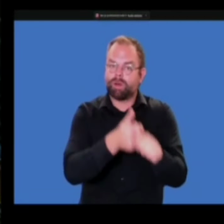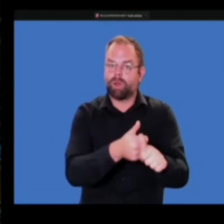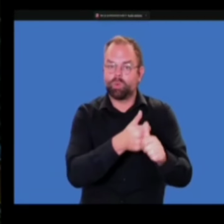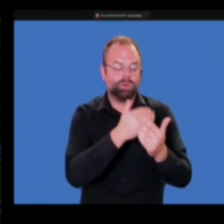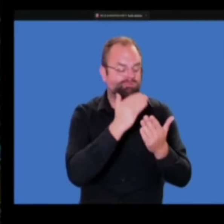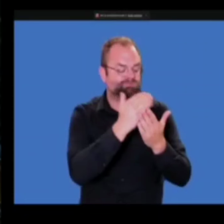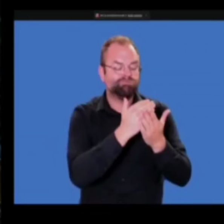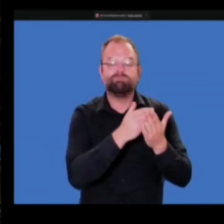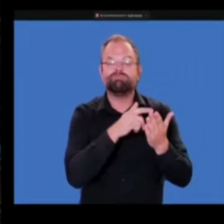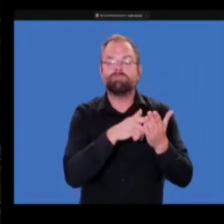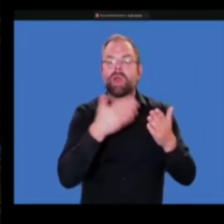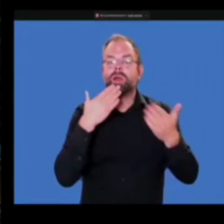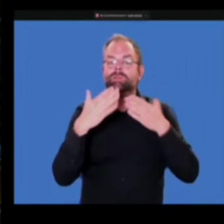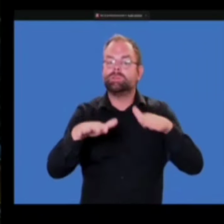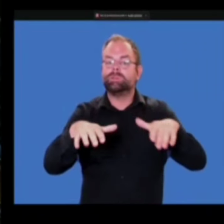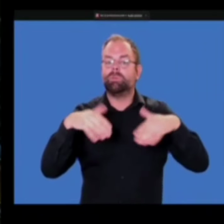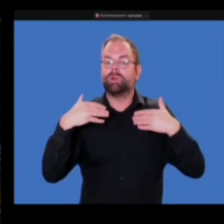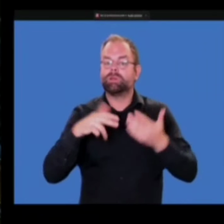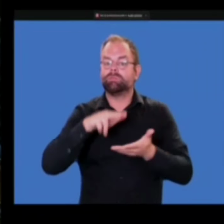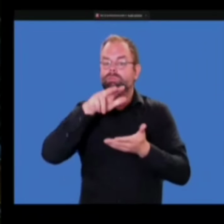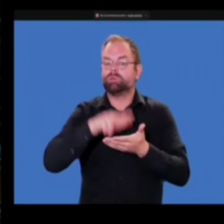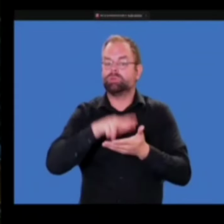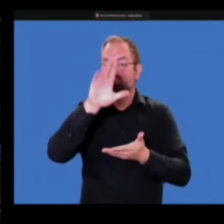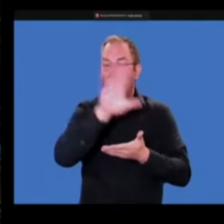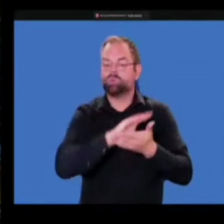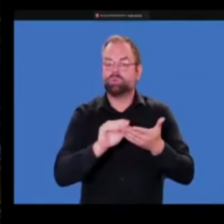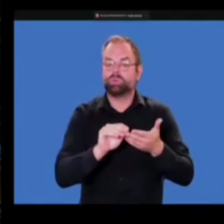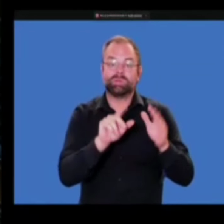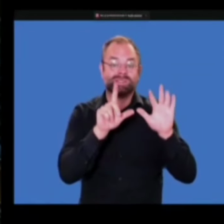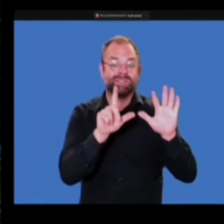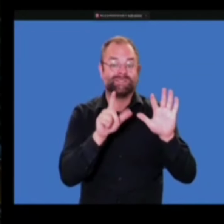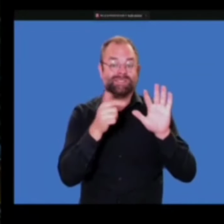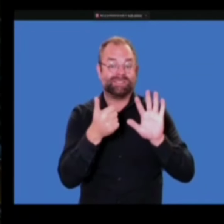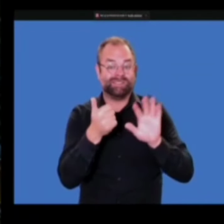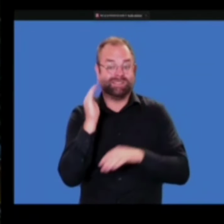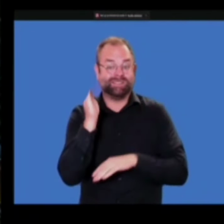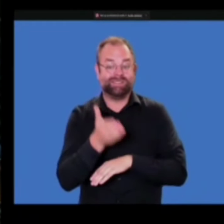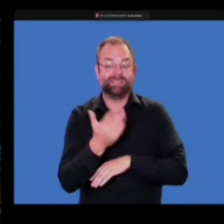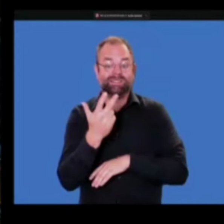77/568 on the scope of the summit.